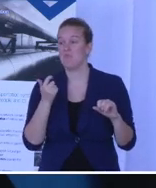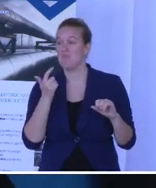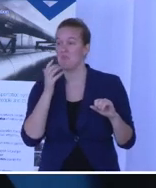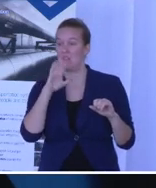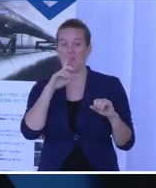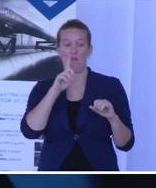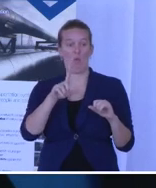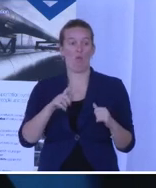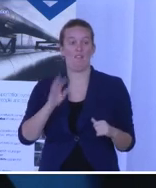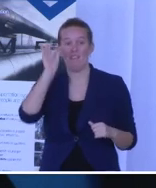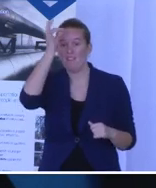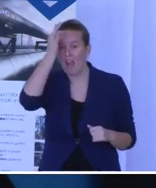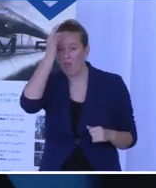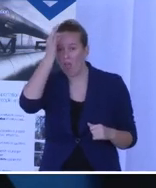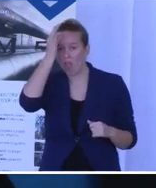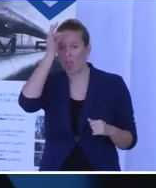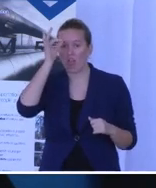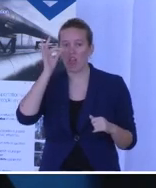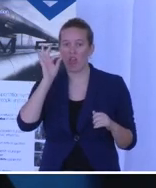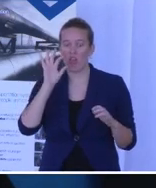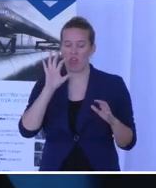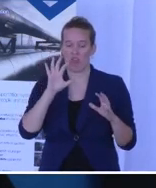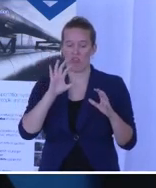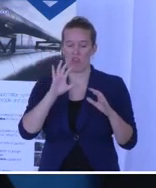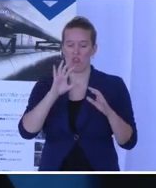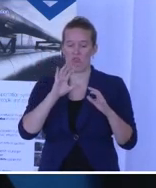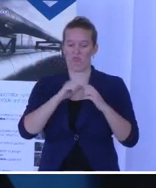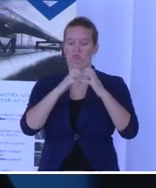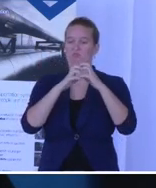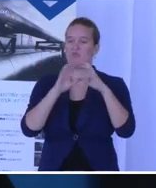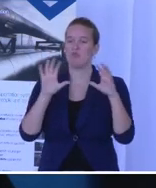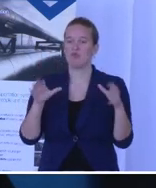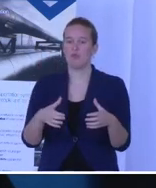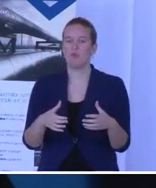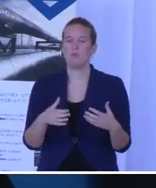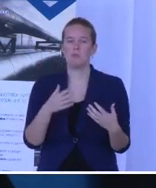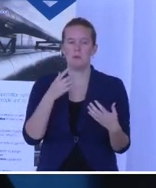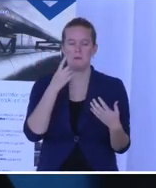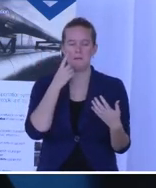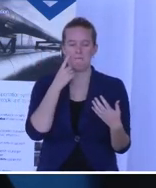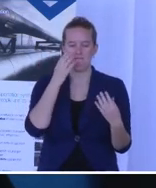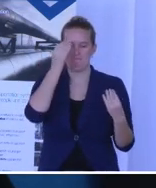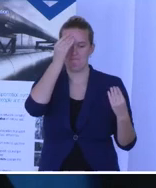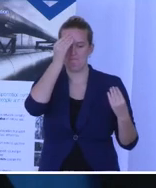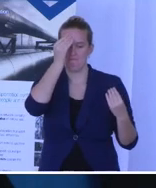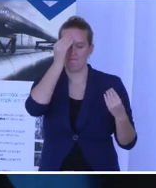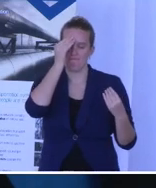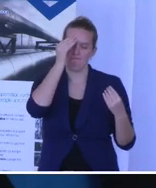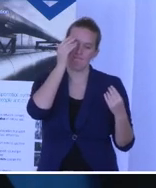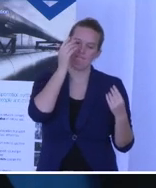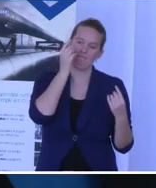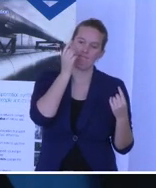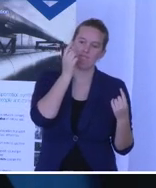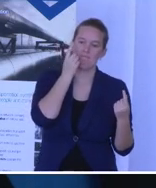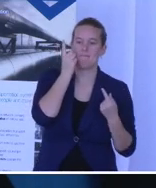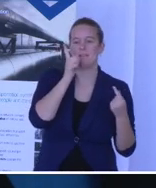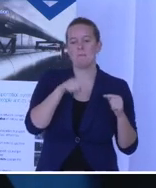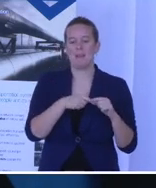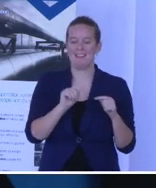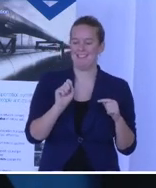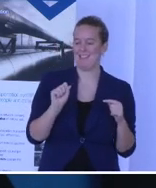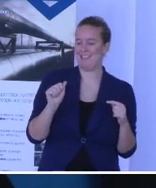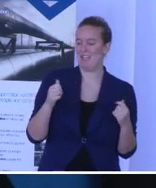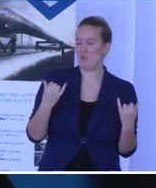federal institution. And when we take a look and think about TSA today, in